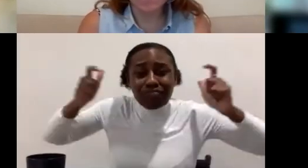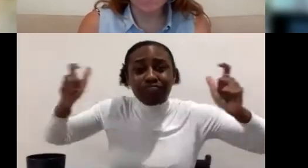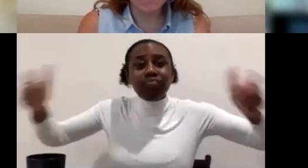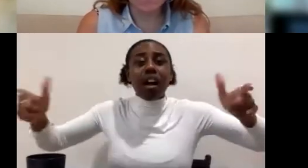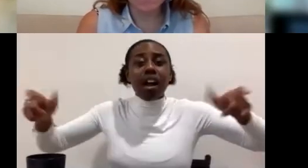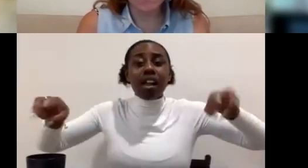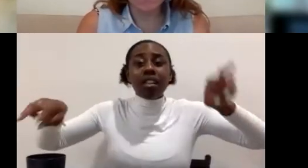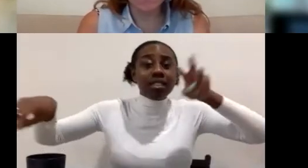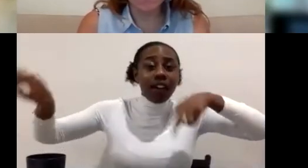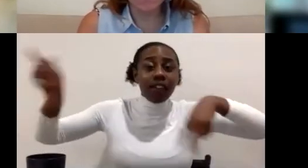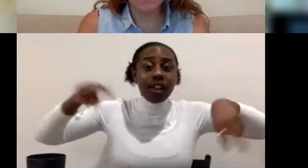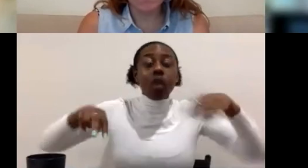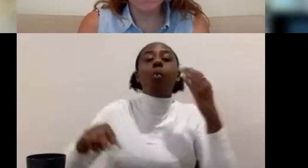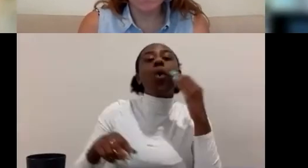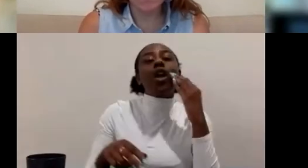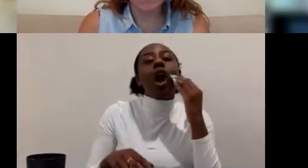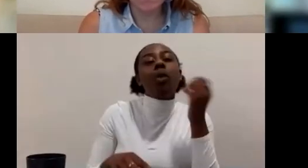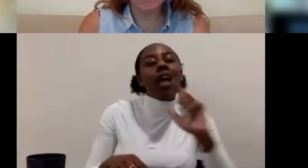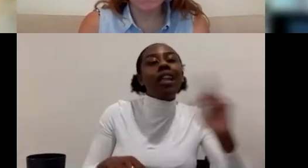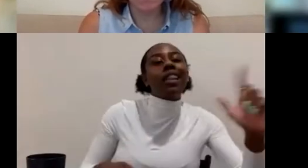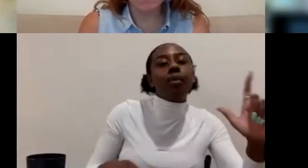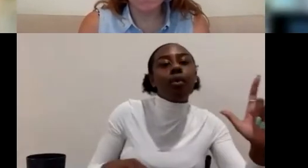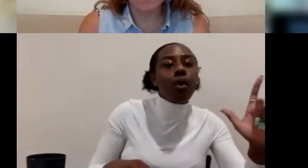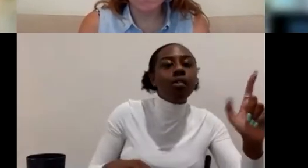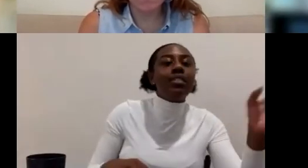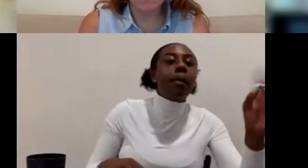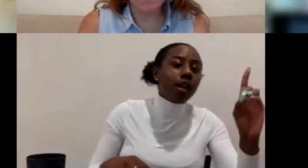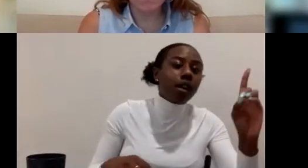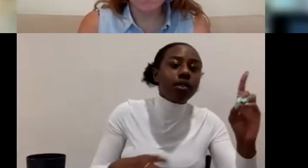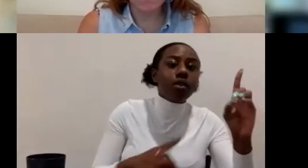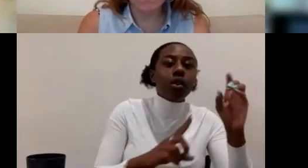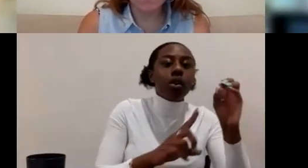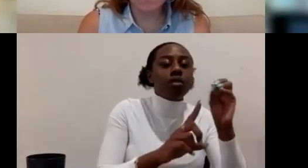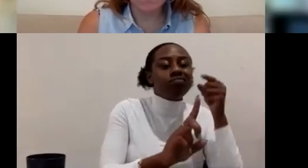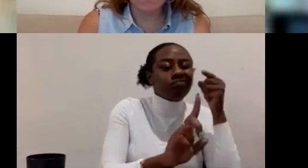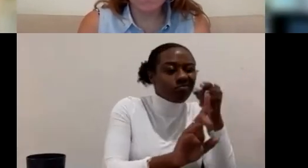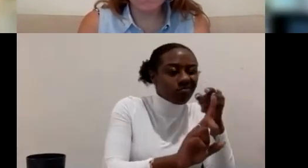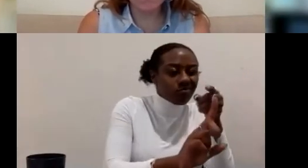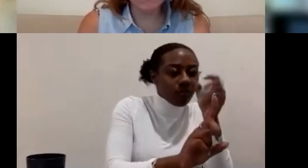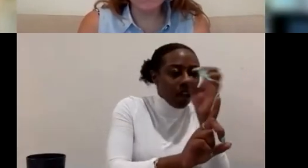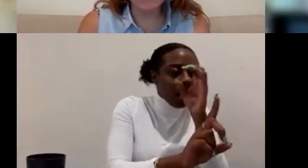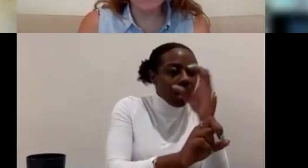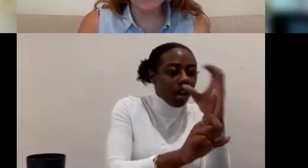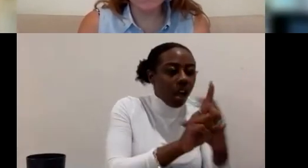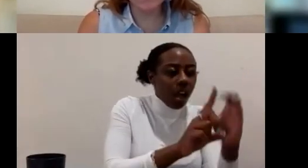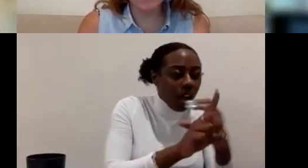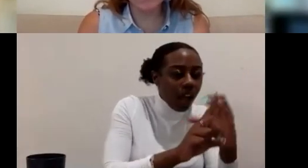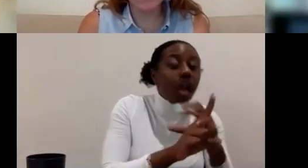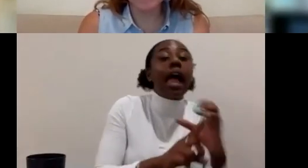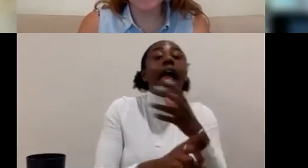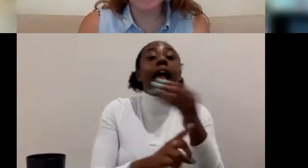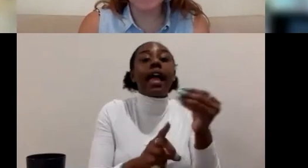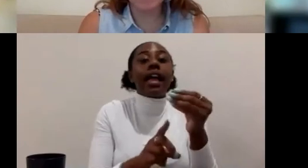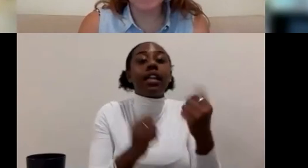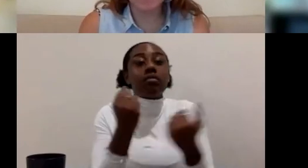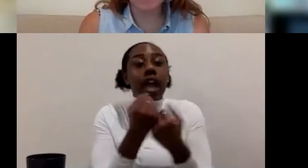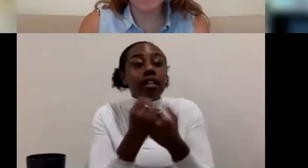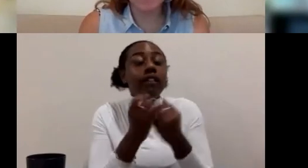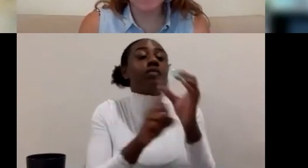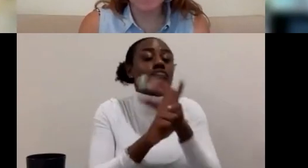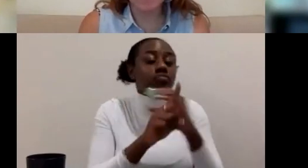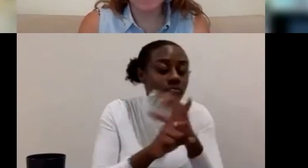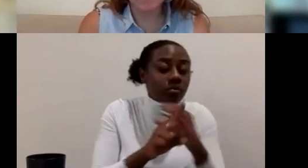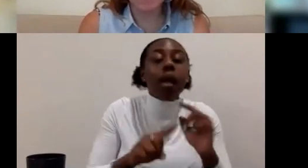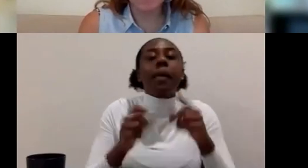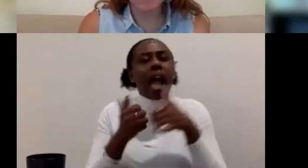were targeted and organizers and activists were targeted, but the way that she was describing how it was just